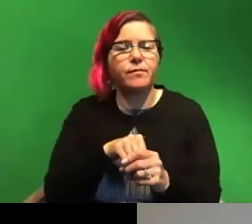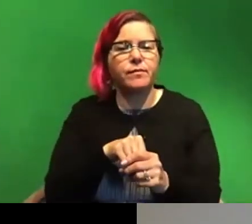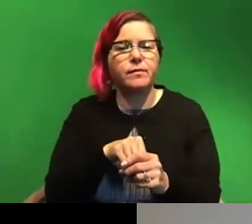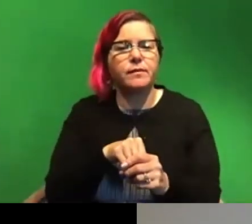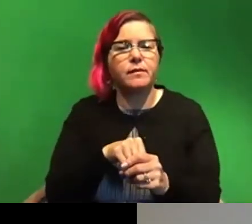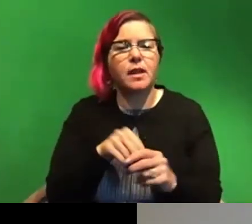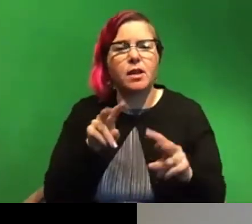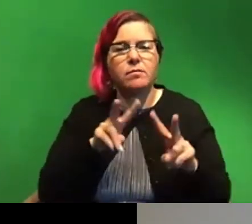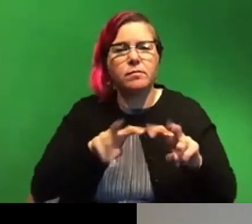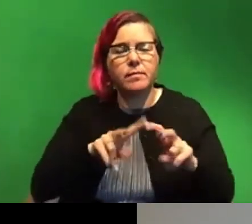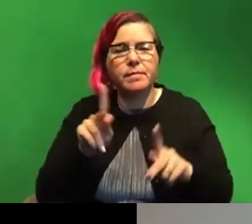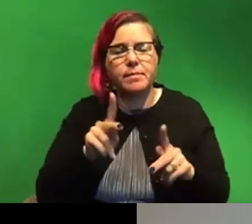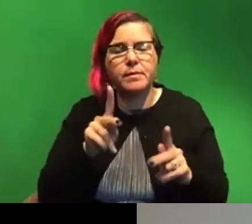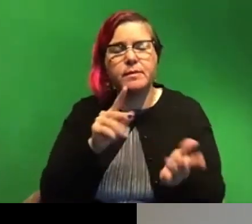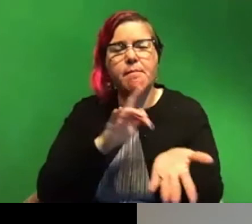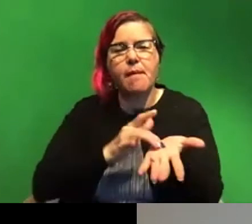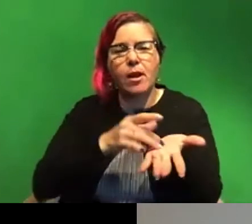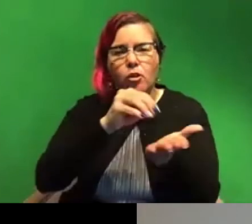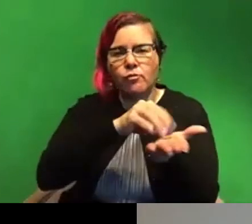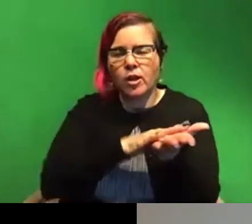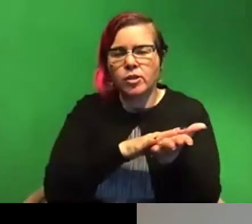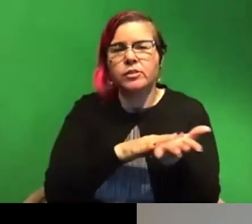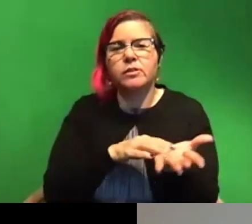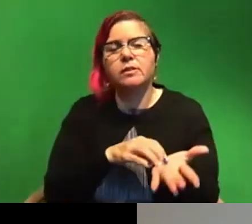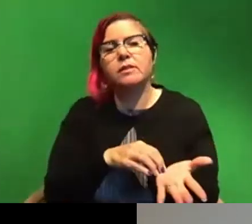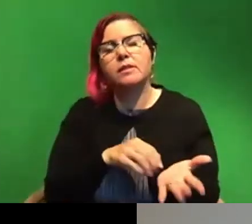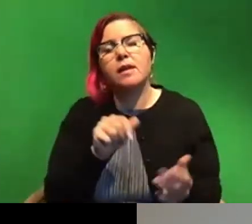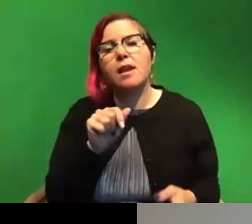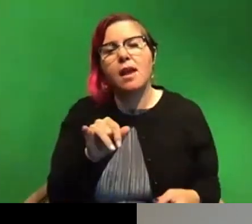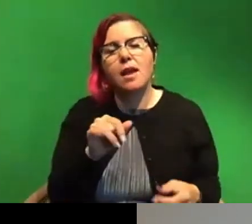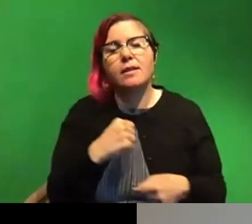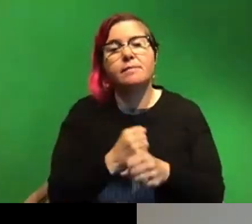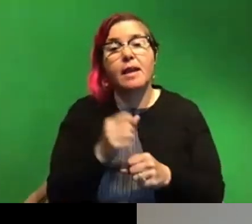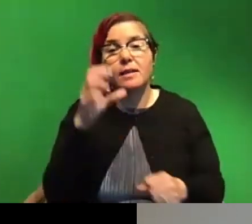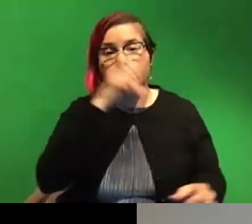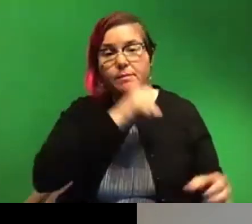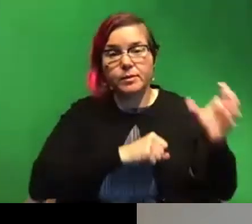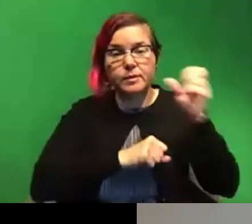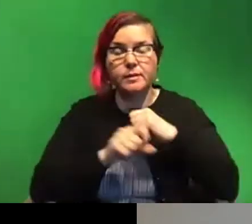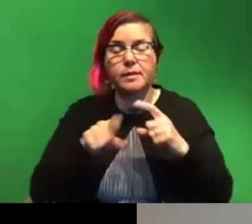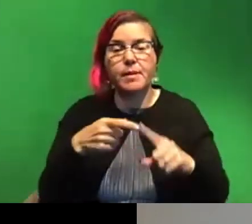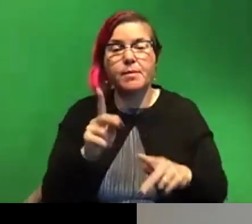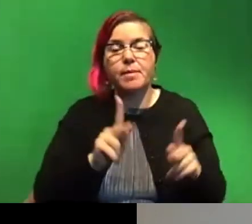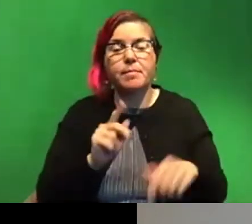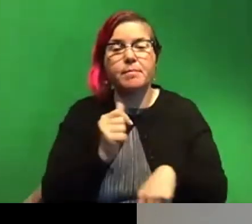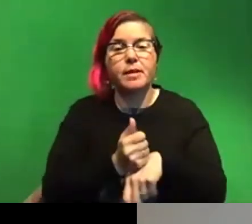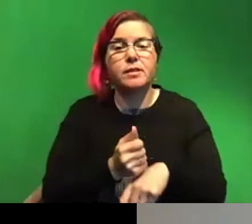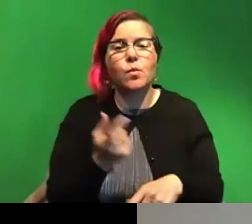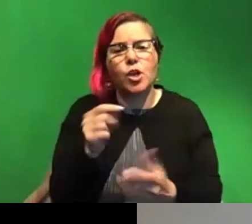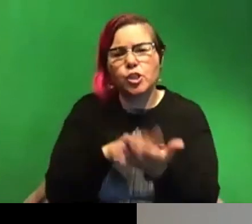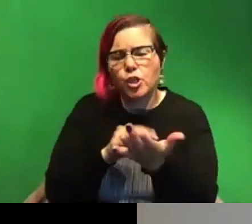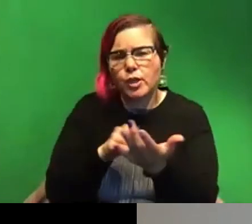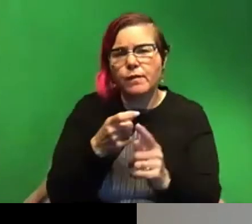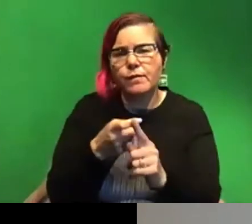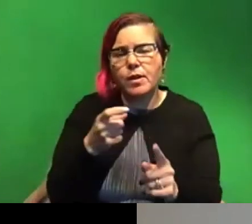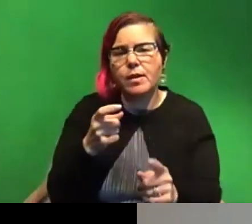at people's medical records. And AI is making assumptions about people based off of what it's learning from